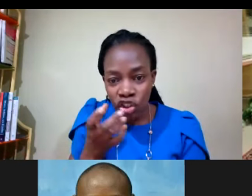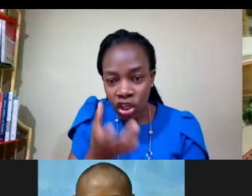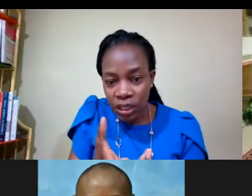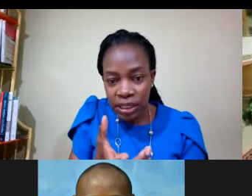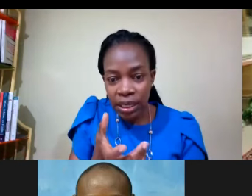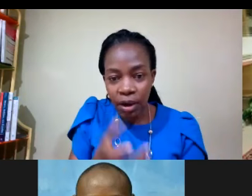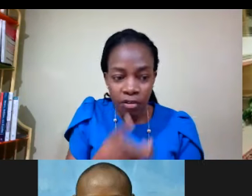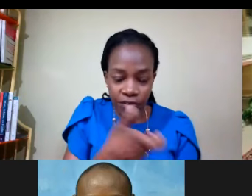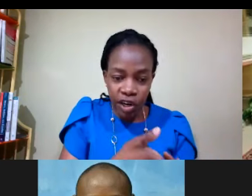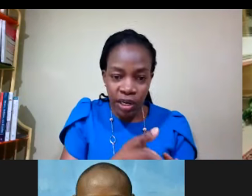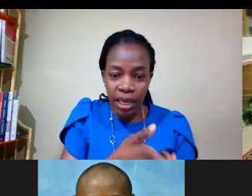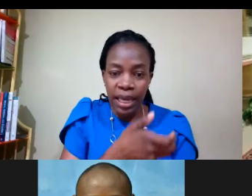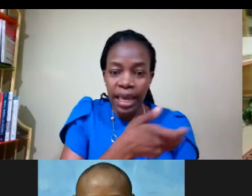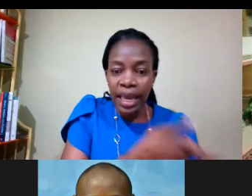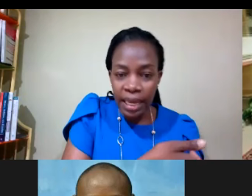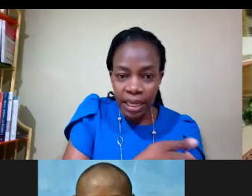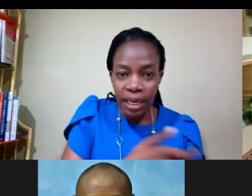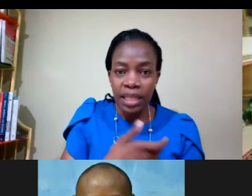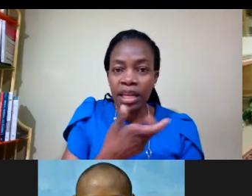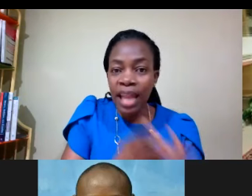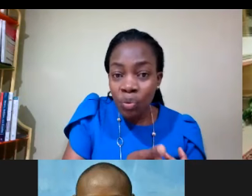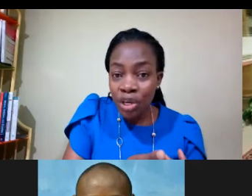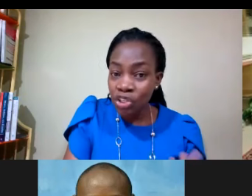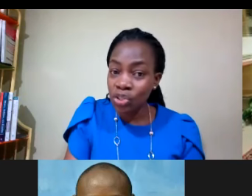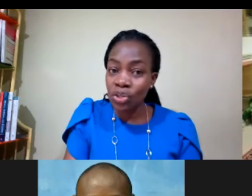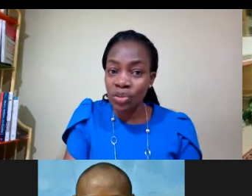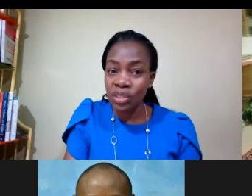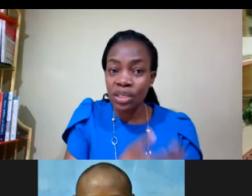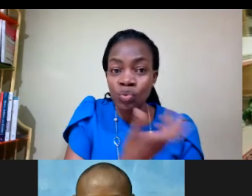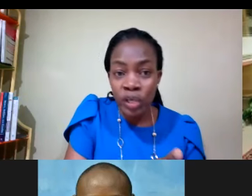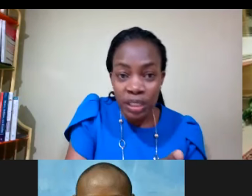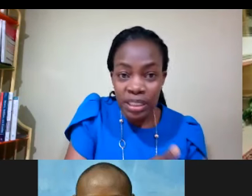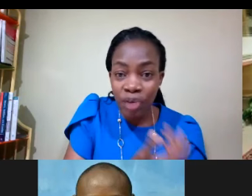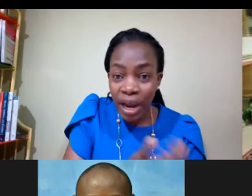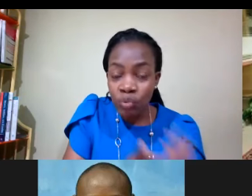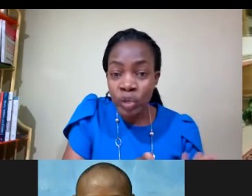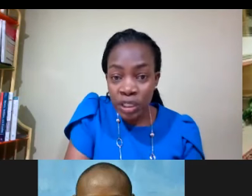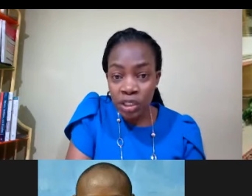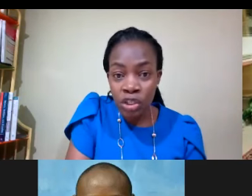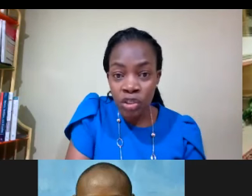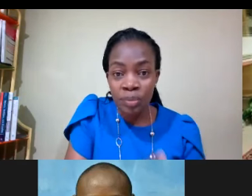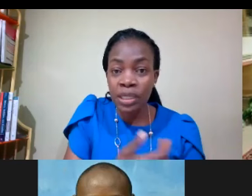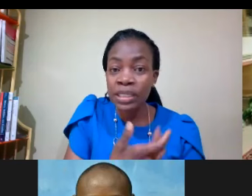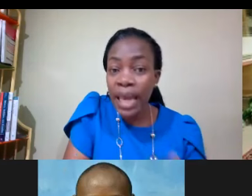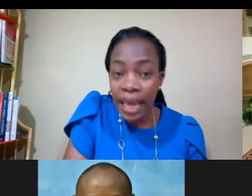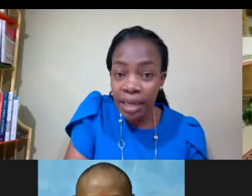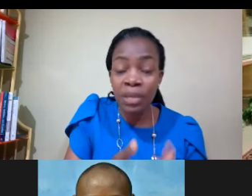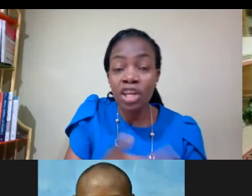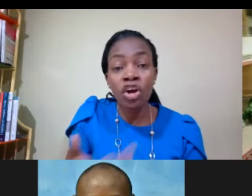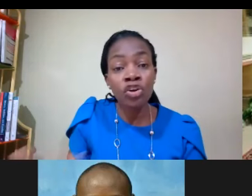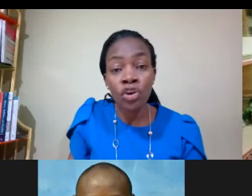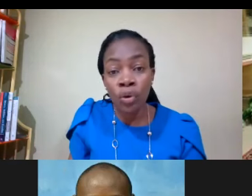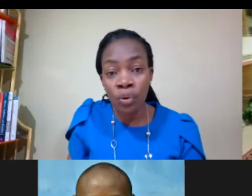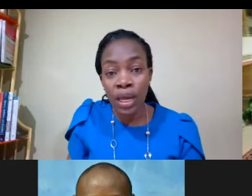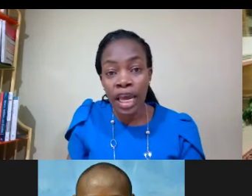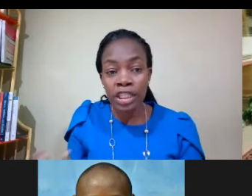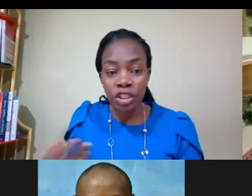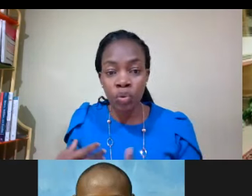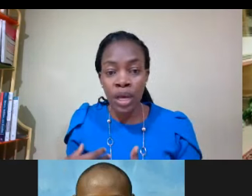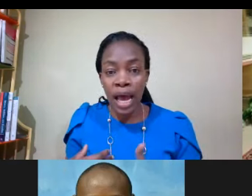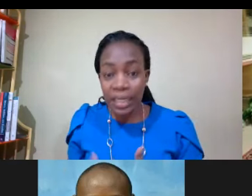I just offered A the language to use, the right words to use, because A may not